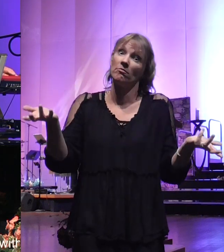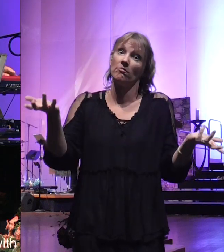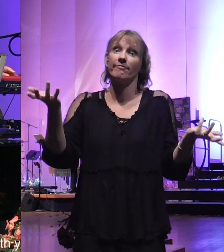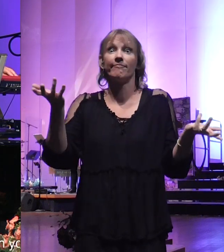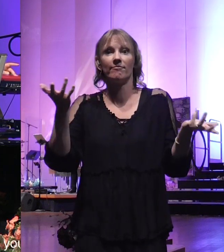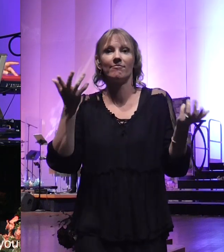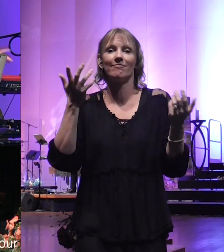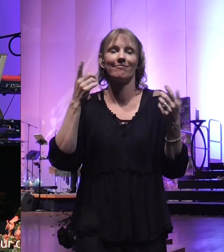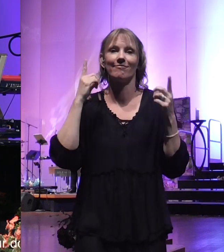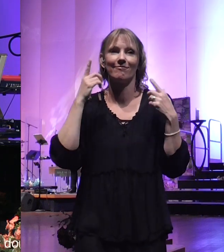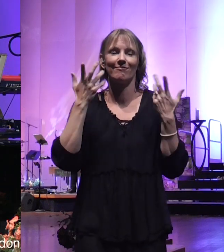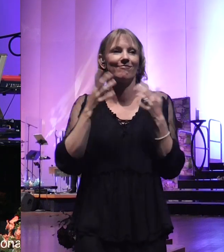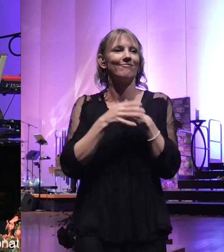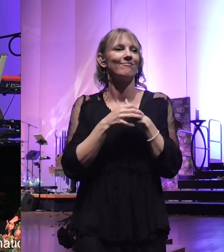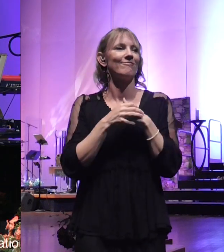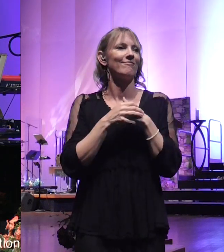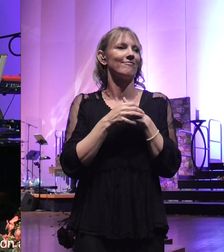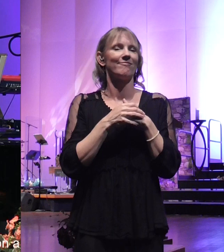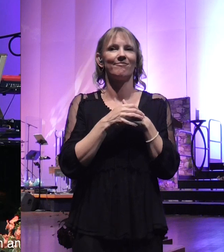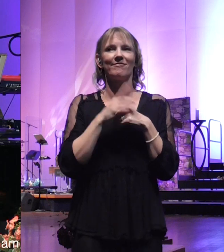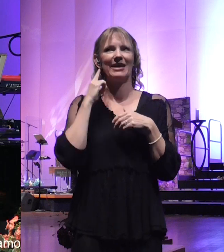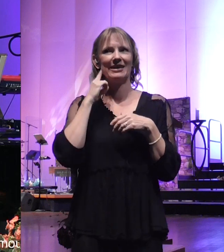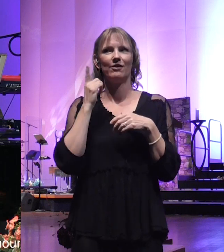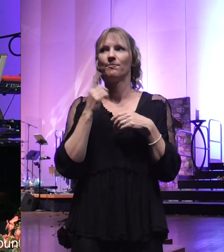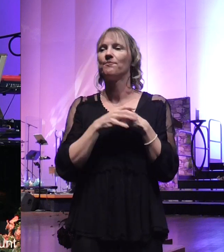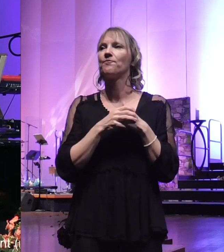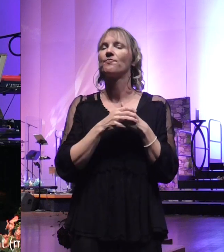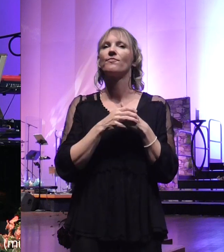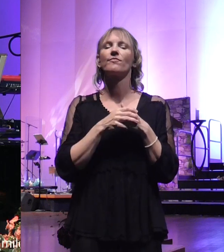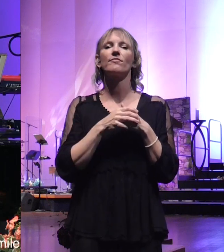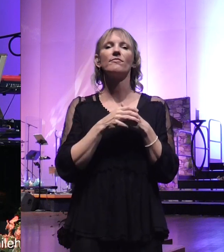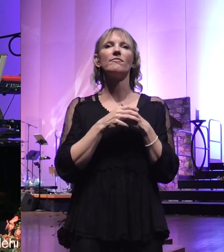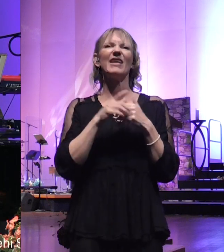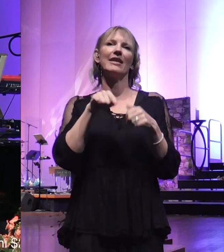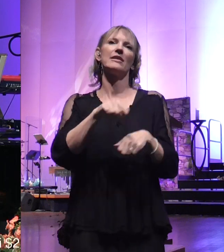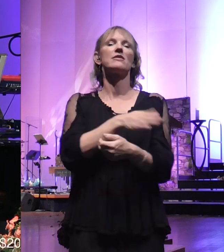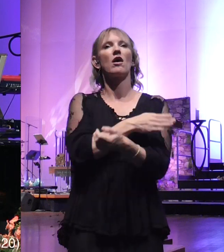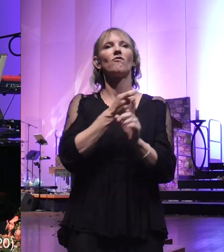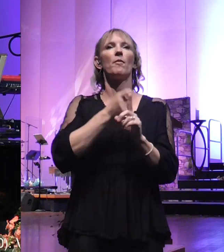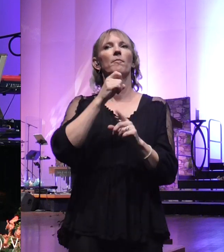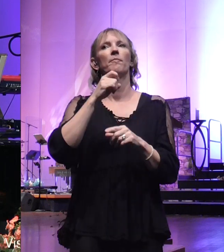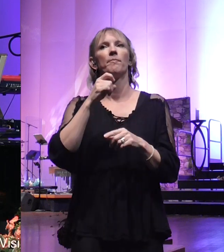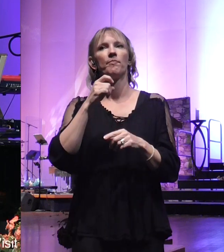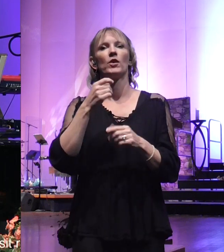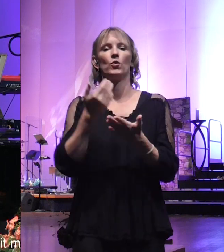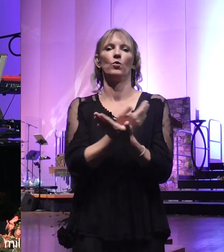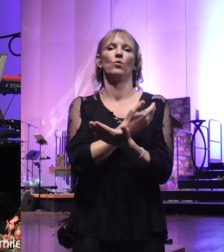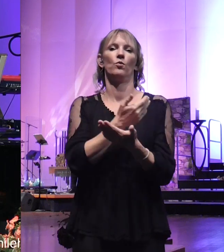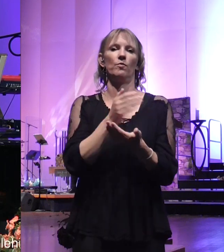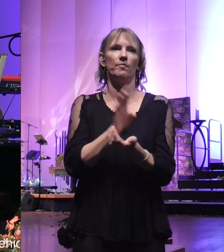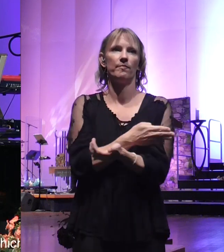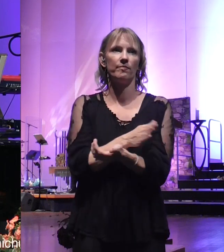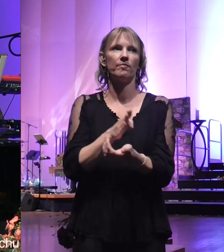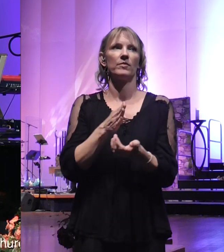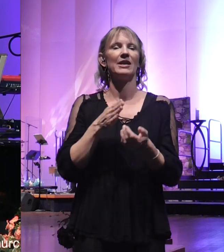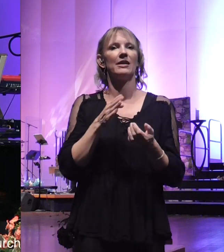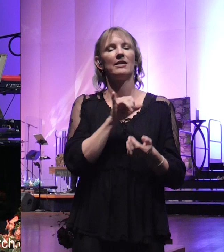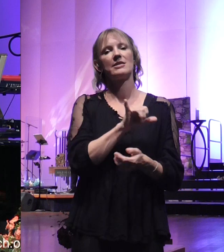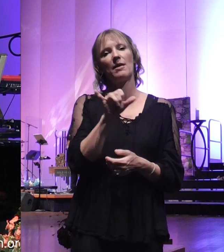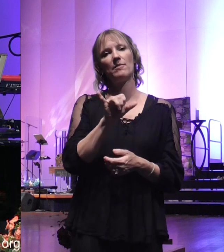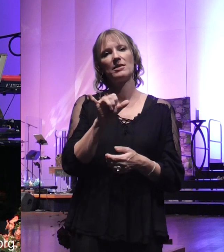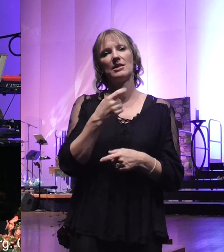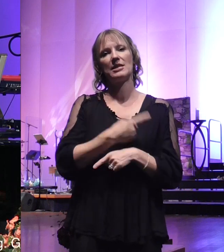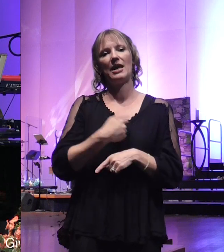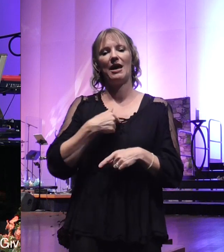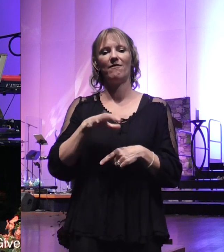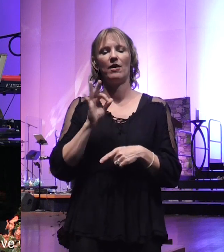bet. Anyway, so here we go. This is another song from the new album, like The Day I Found My Way Home is. And